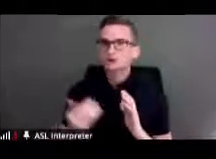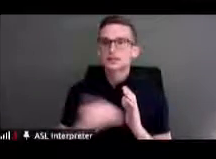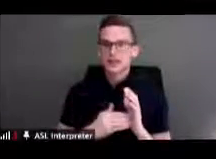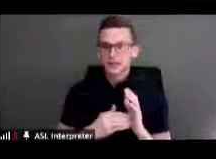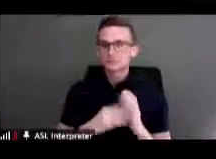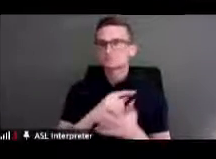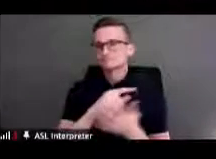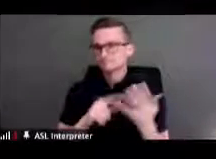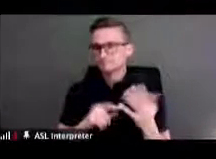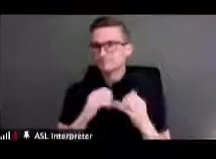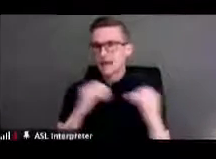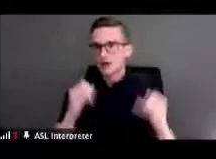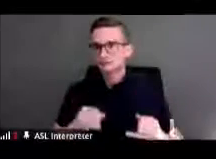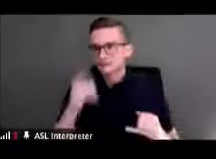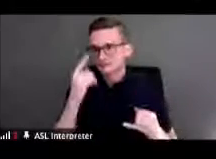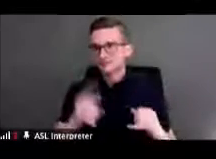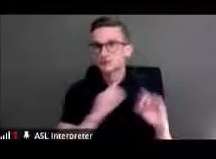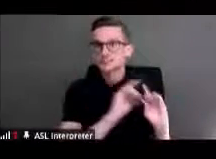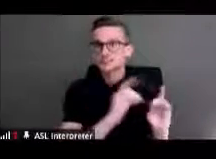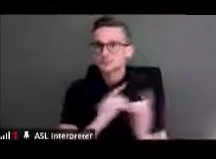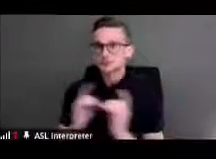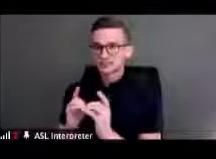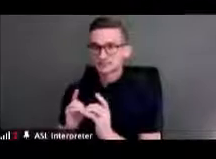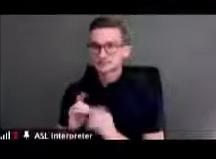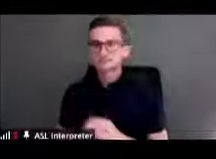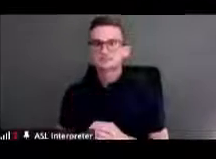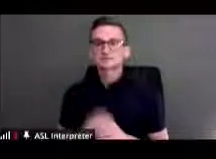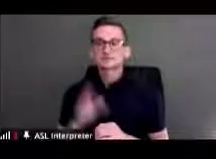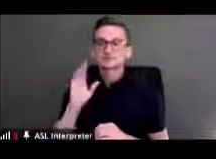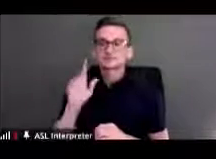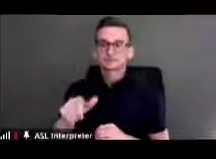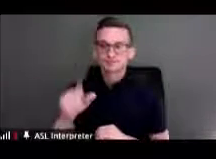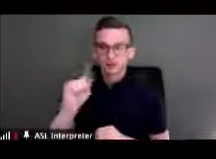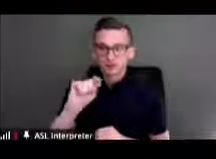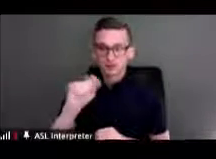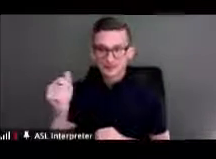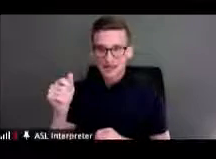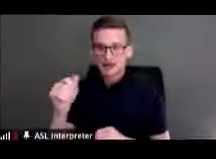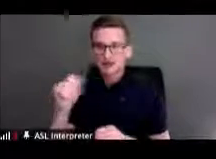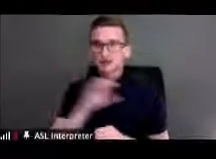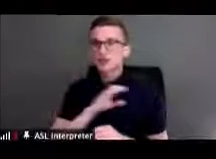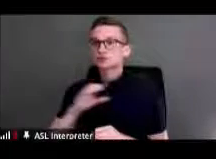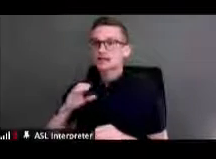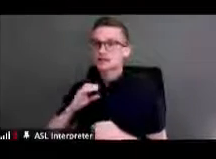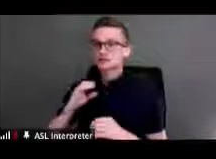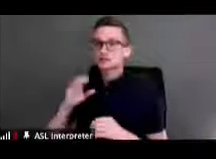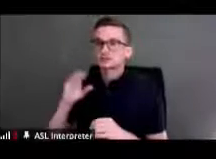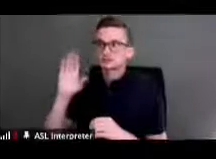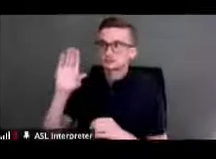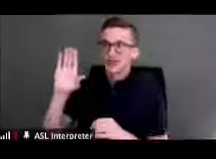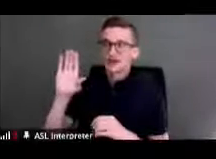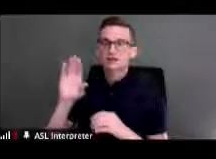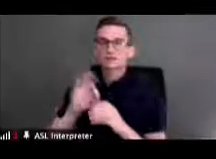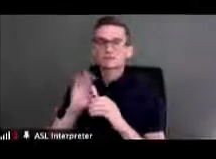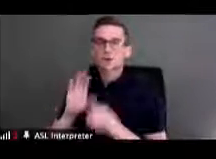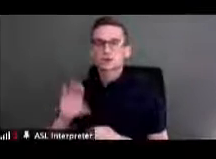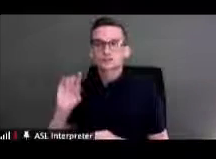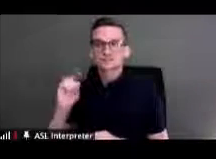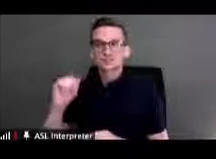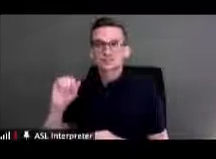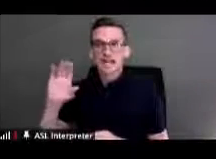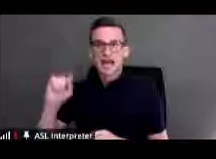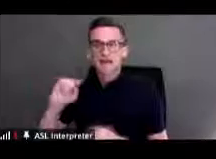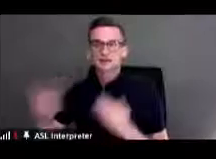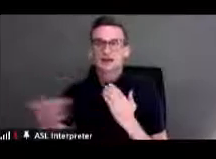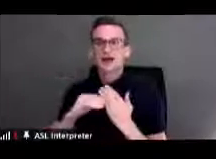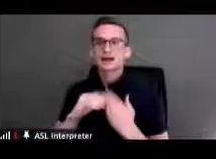state board of equalization districts. In 2010, the Congressional Voters First Act added the responsibility of drawing congressional districts